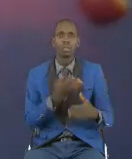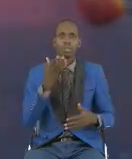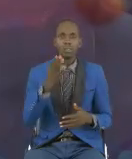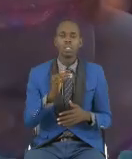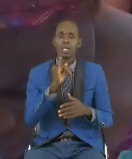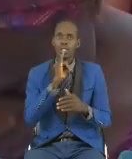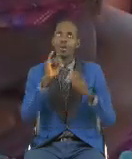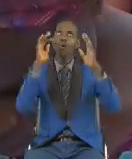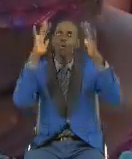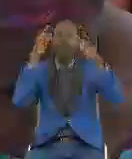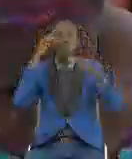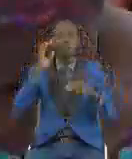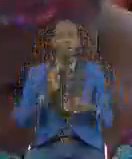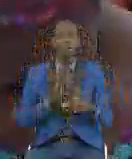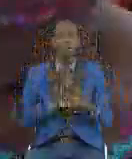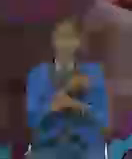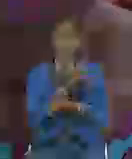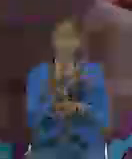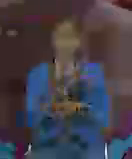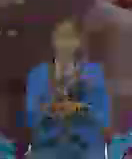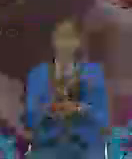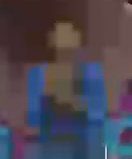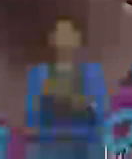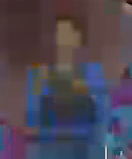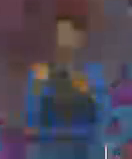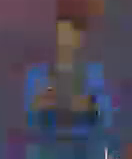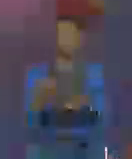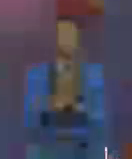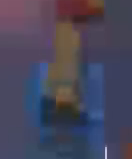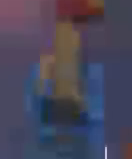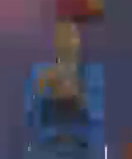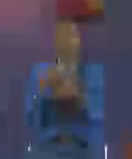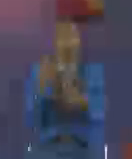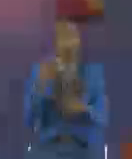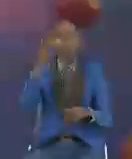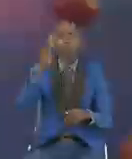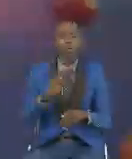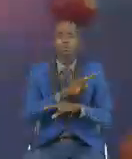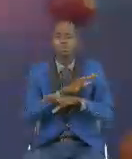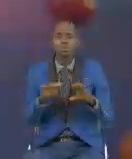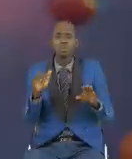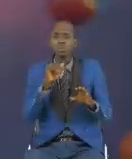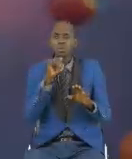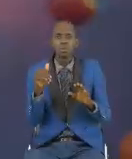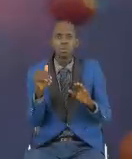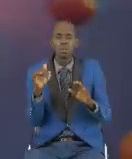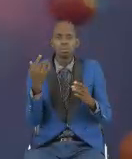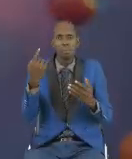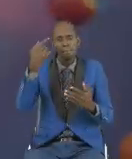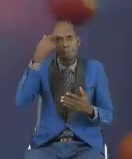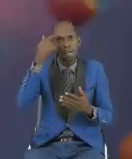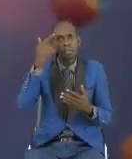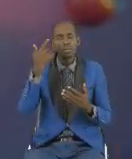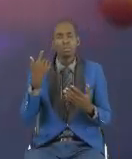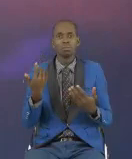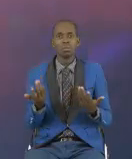nation. When they can take the word of God and they don't care, they don't mind what wind may be